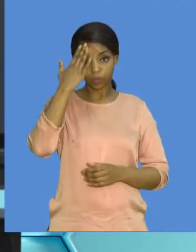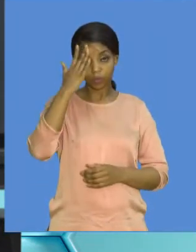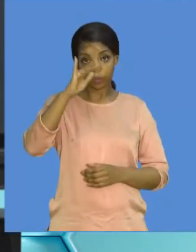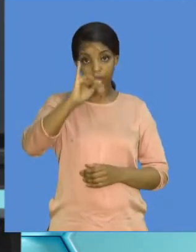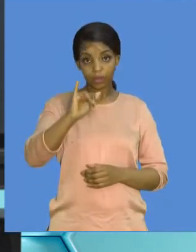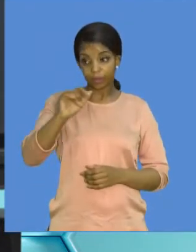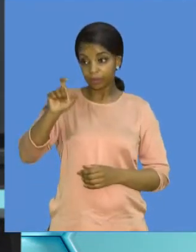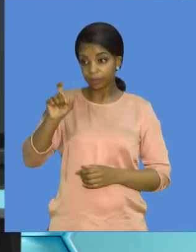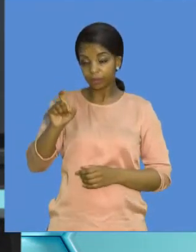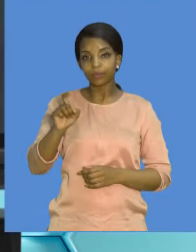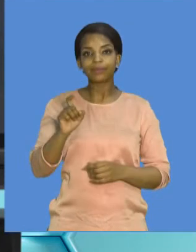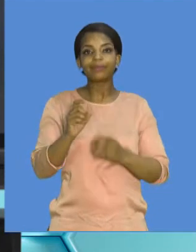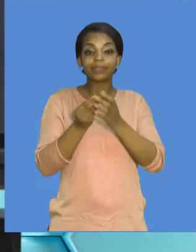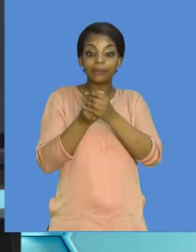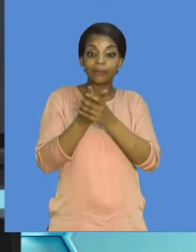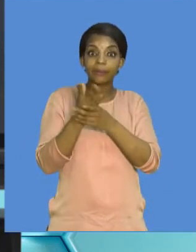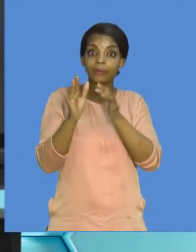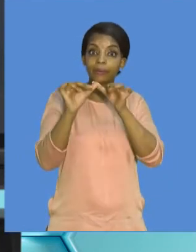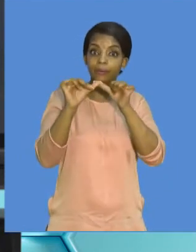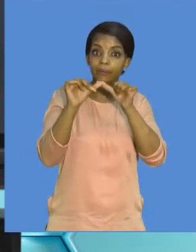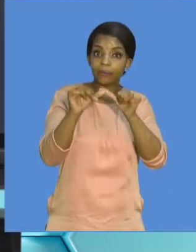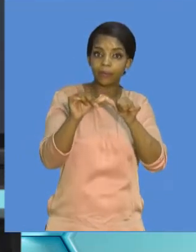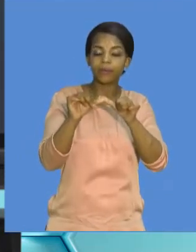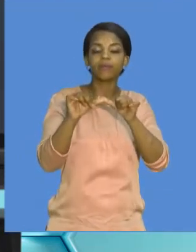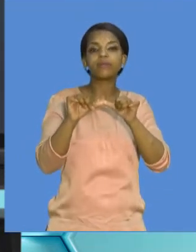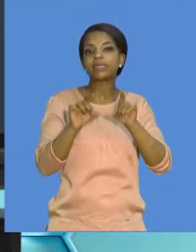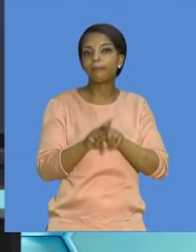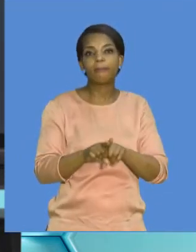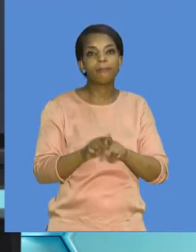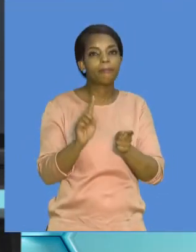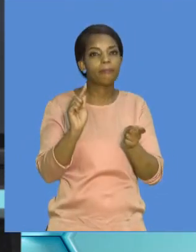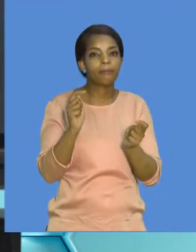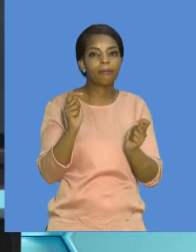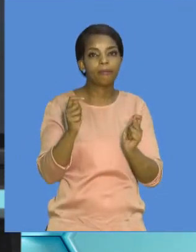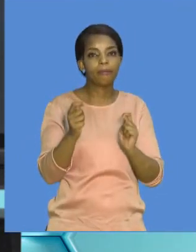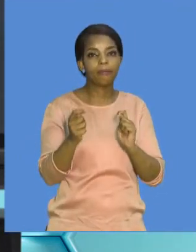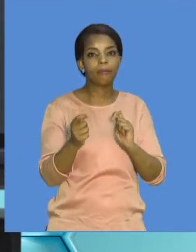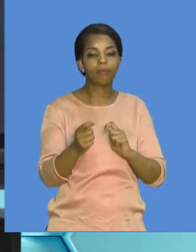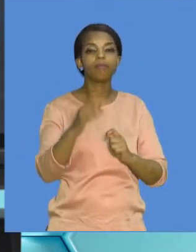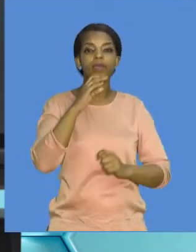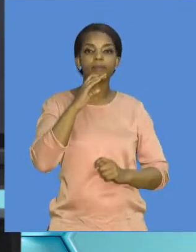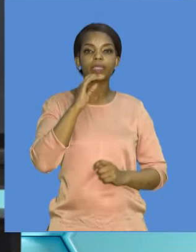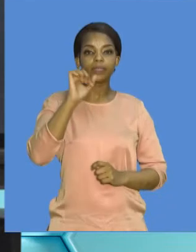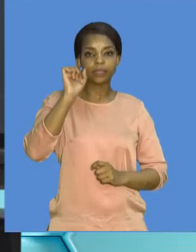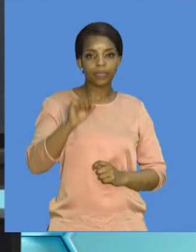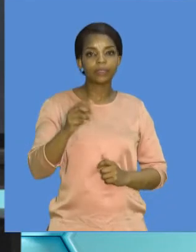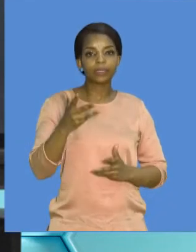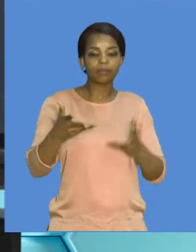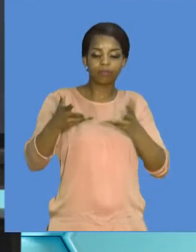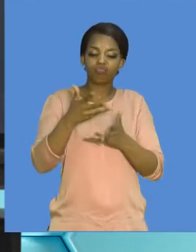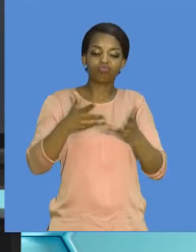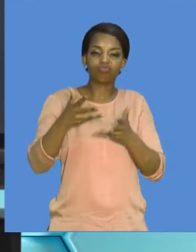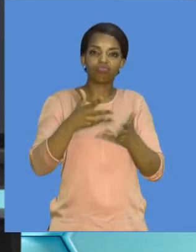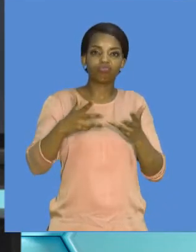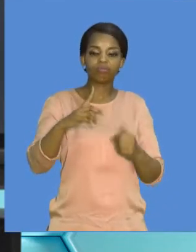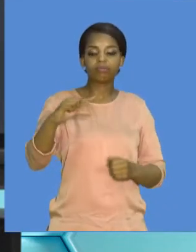a constant change. Constant change meaning I can talk about gradient, right? But now I'm dealing with a compound